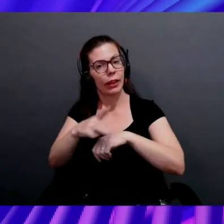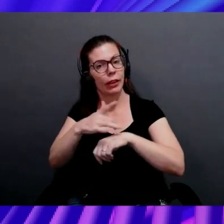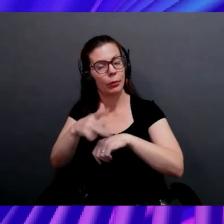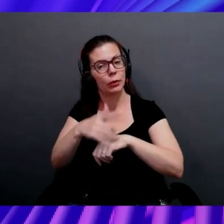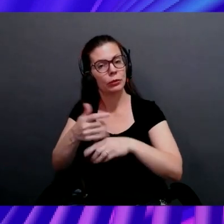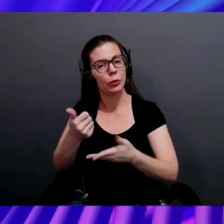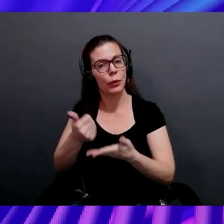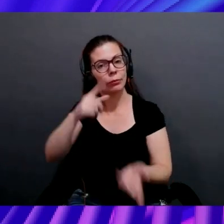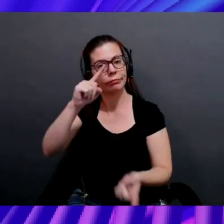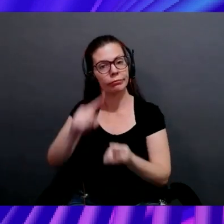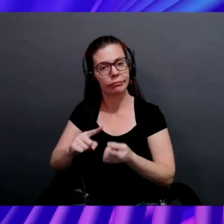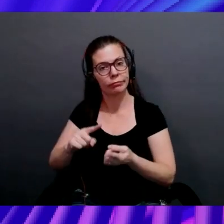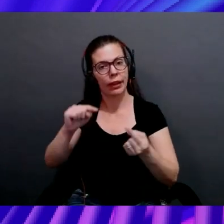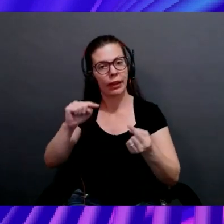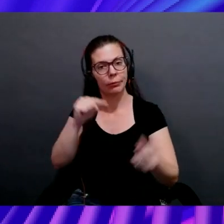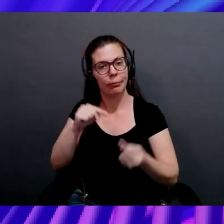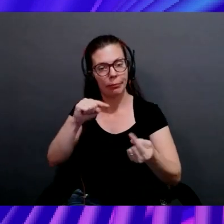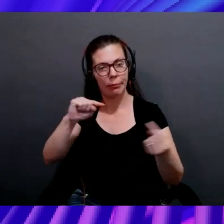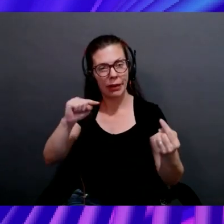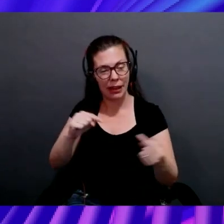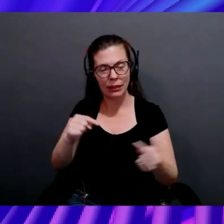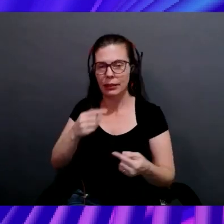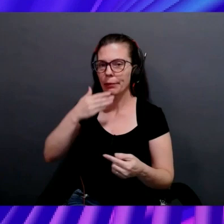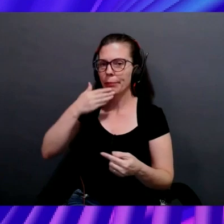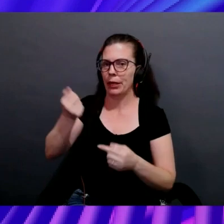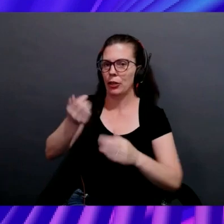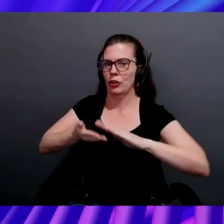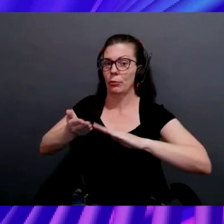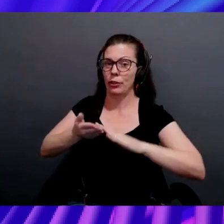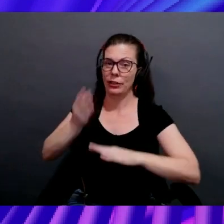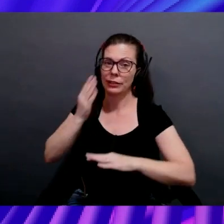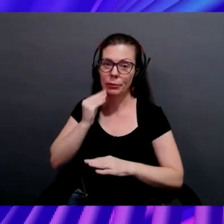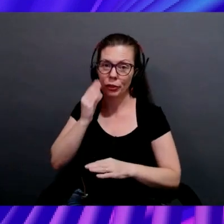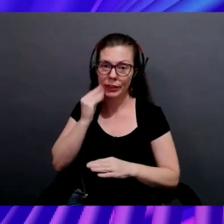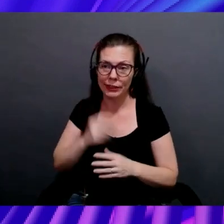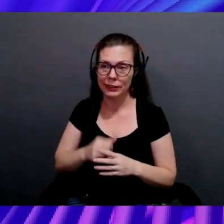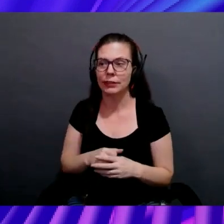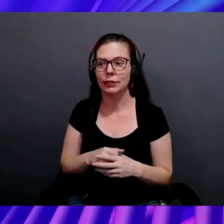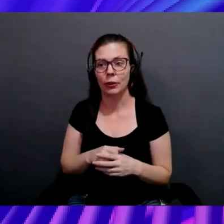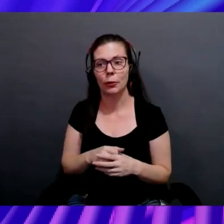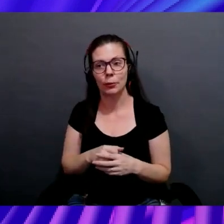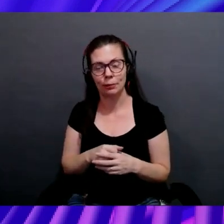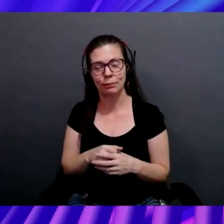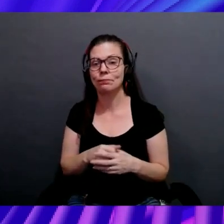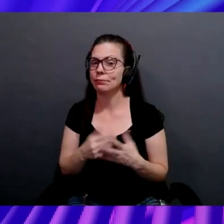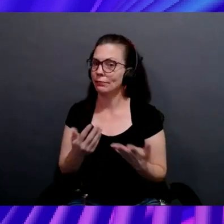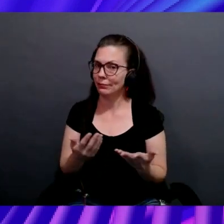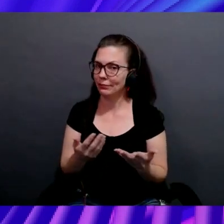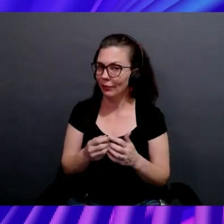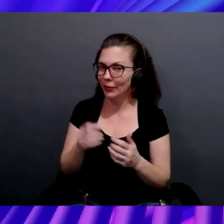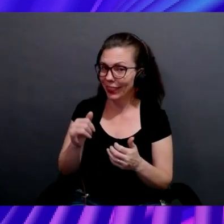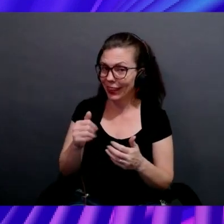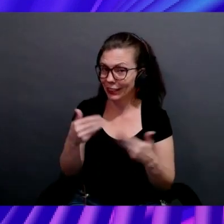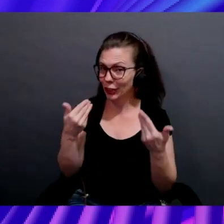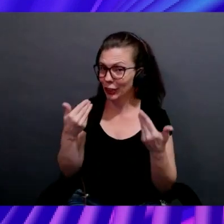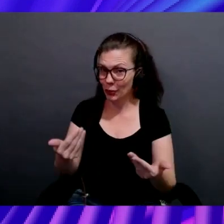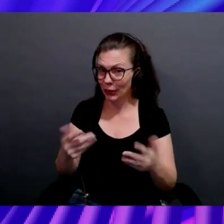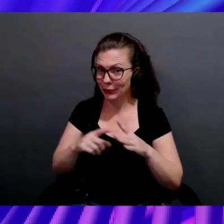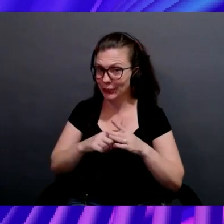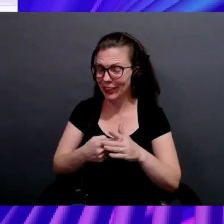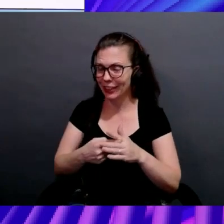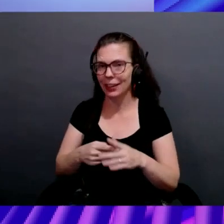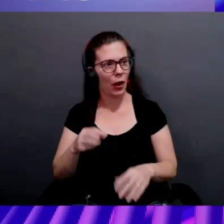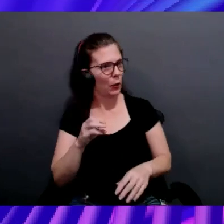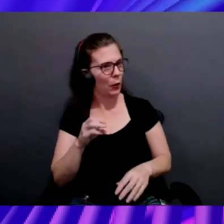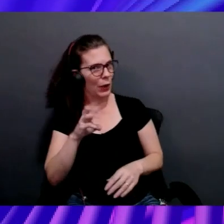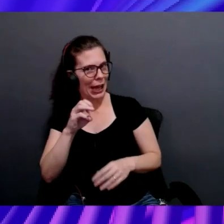pain, give everybody a much better operating experience. So with that, you guys want me to just take it away? Oh, wow. We're jumping right